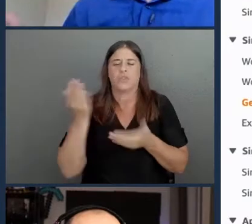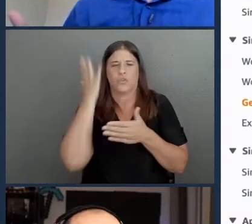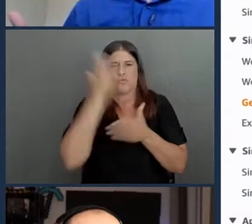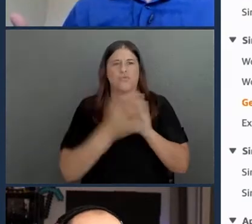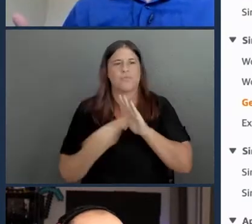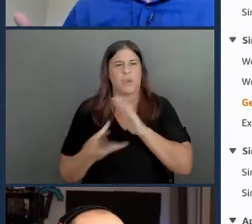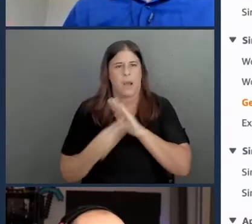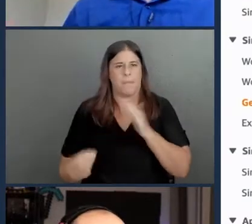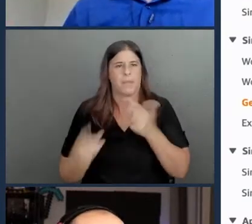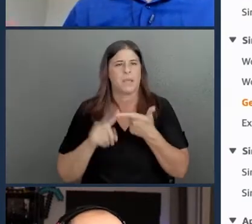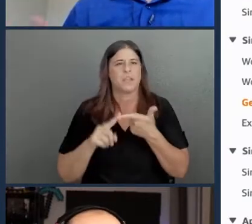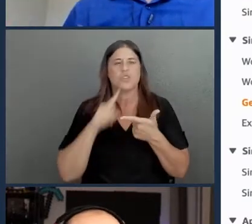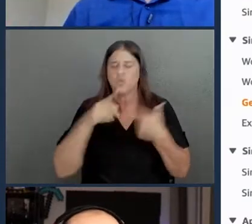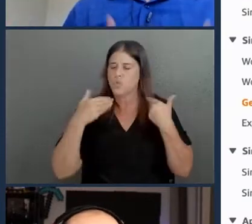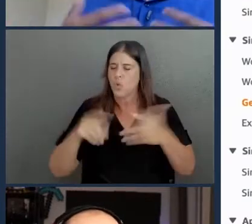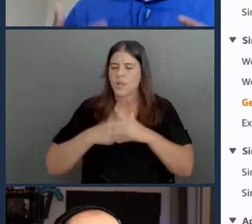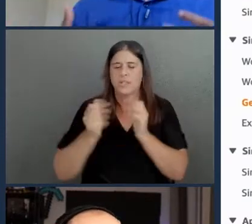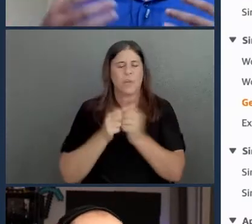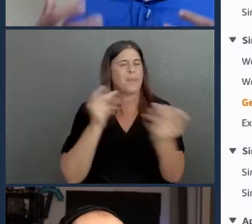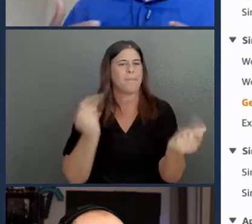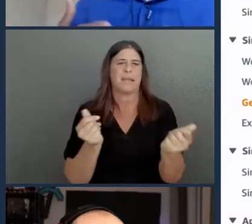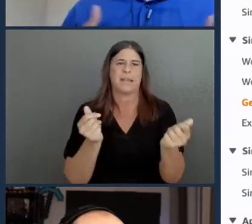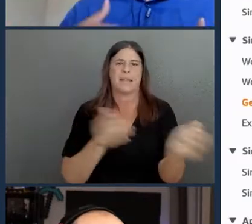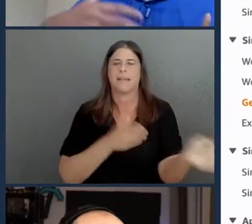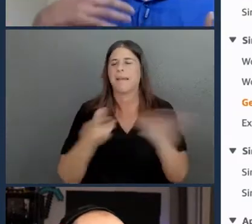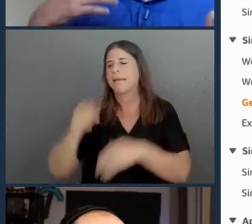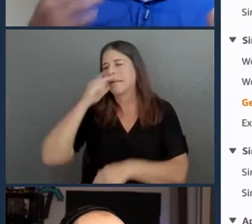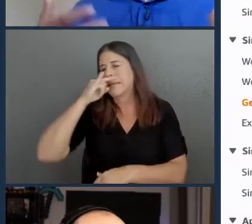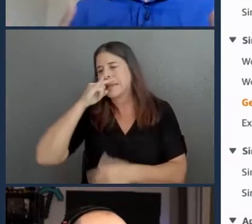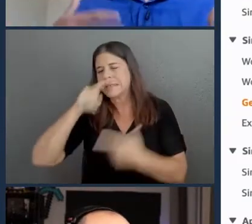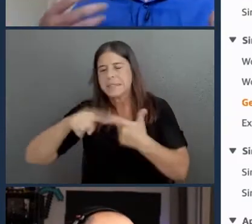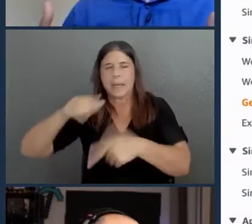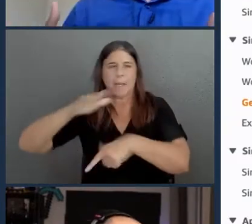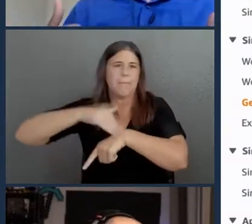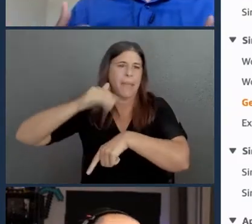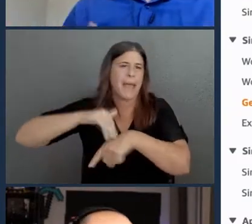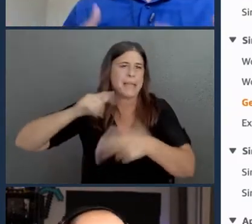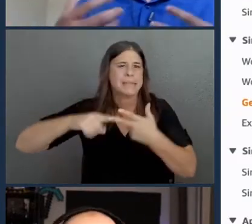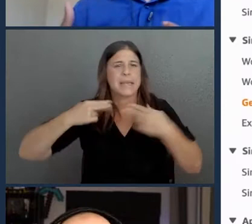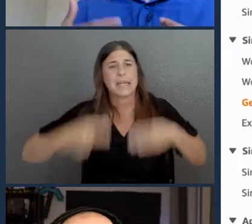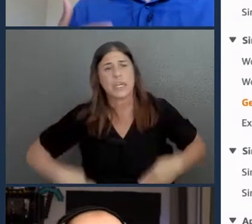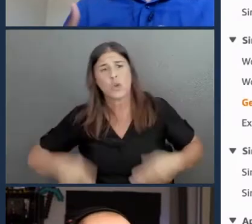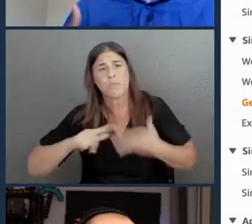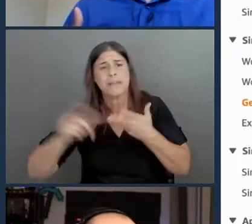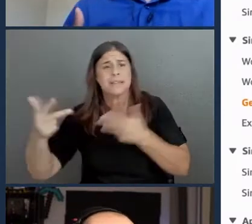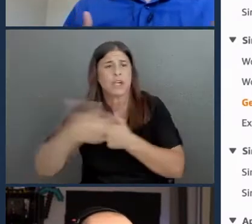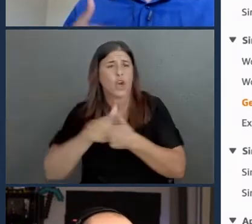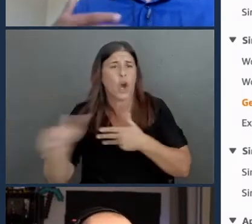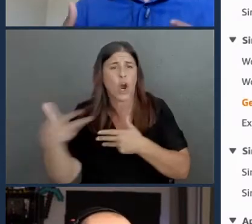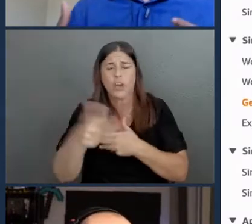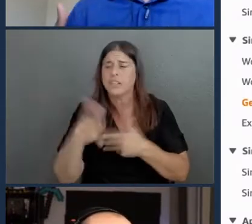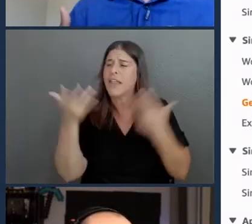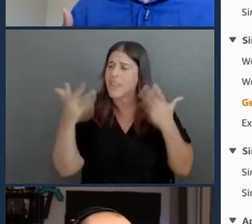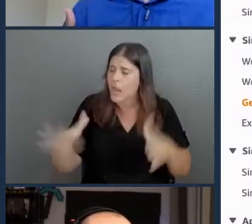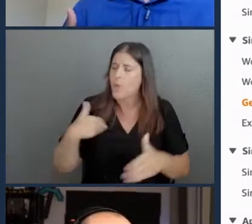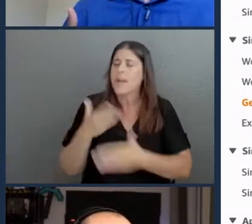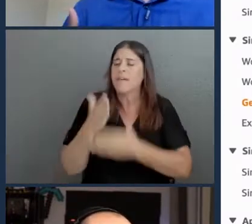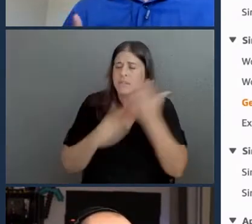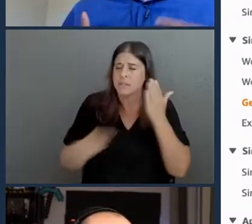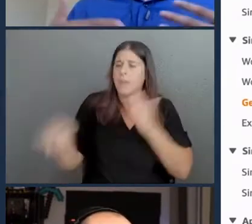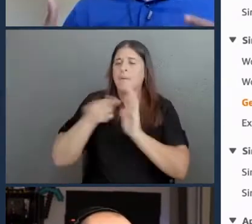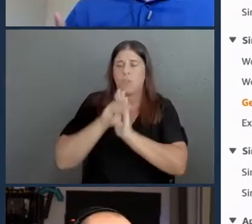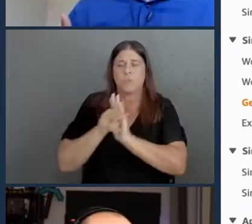So you can get started with it right away. Kids, pets, humans, cars, there are already some of these models that